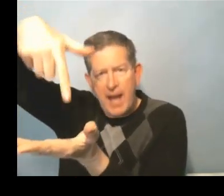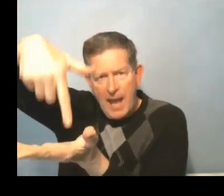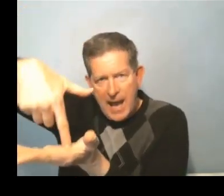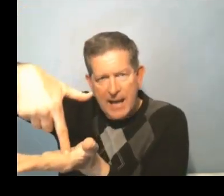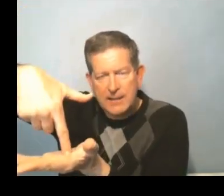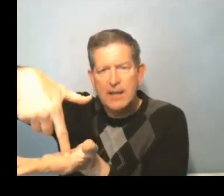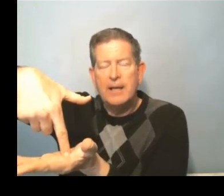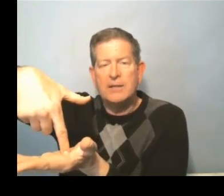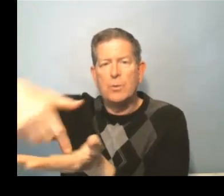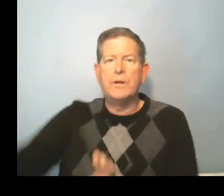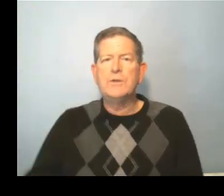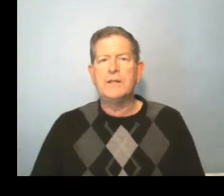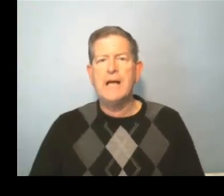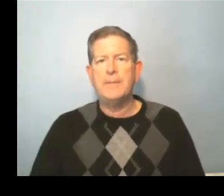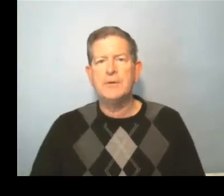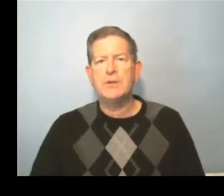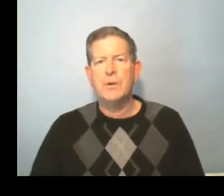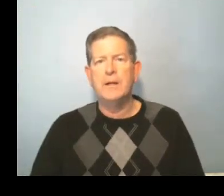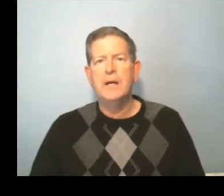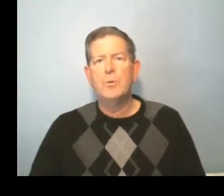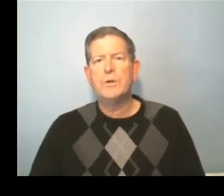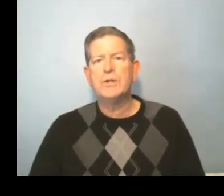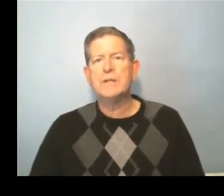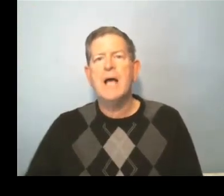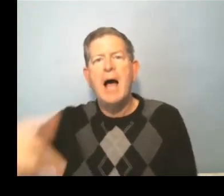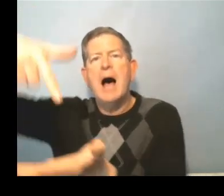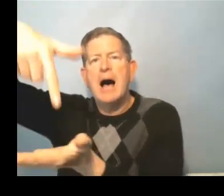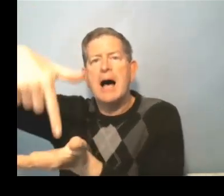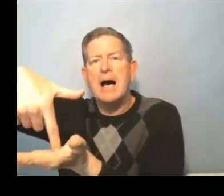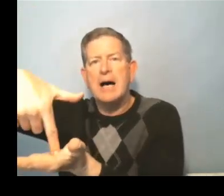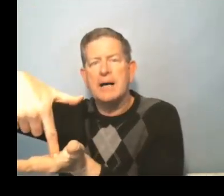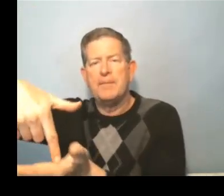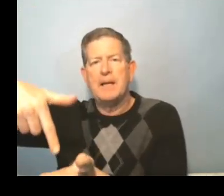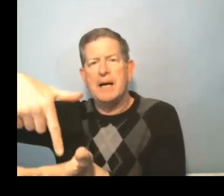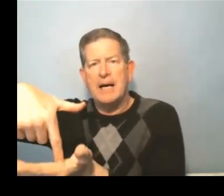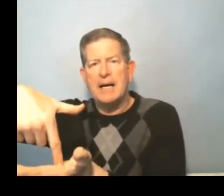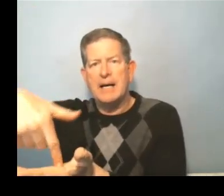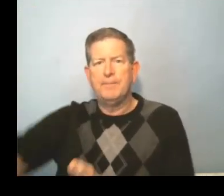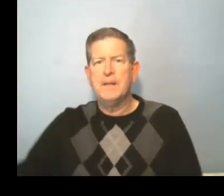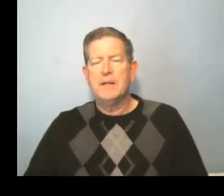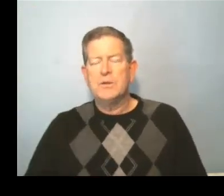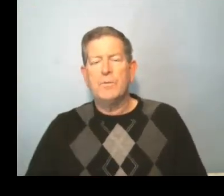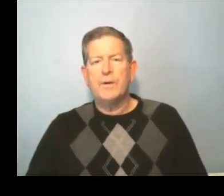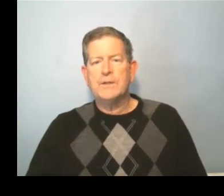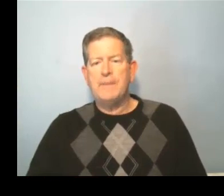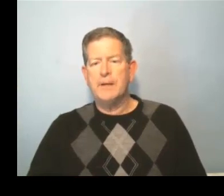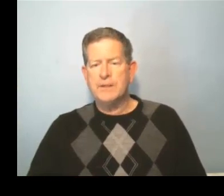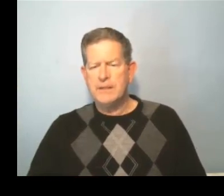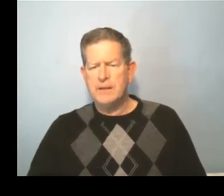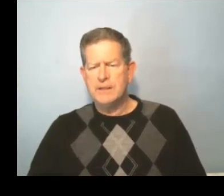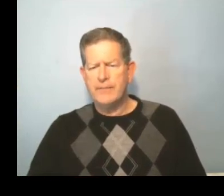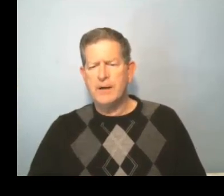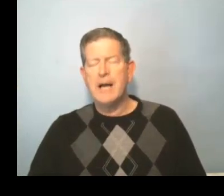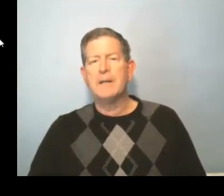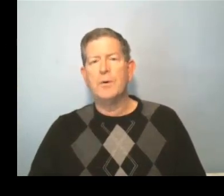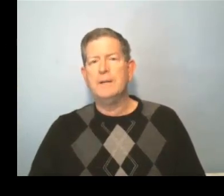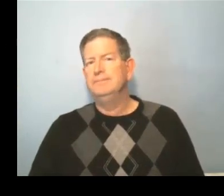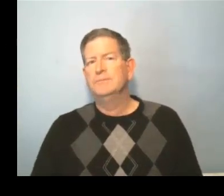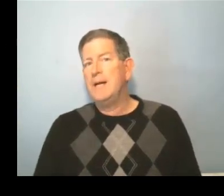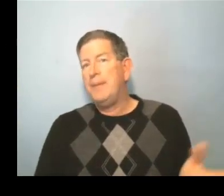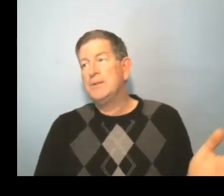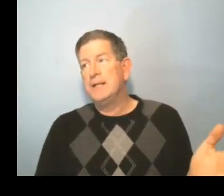idea of at is the word you see at the top of your screen, which is ah. So for example, let's see, 7 o'clock